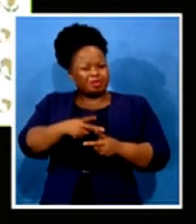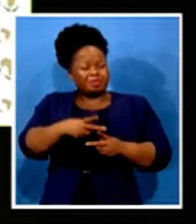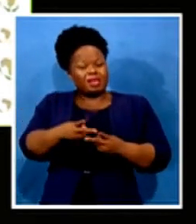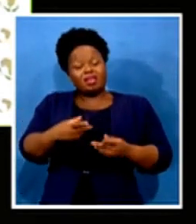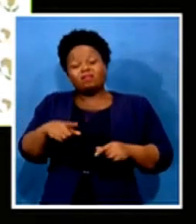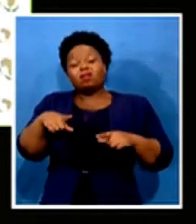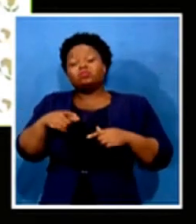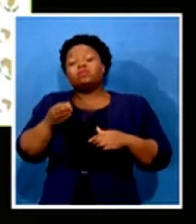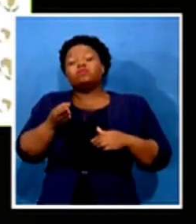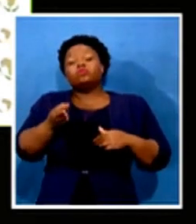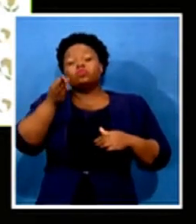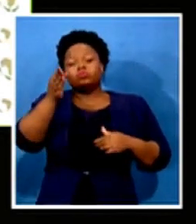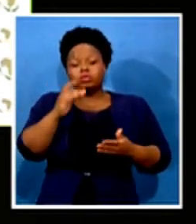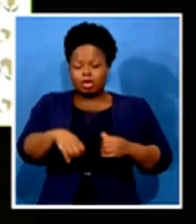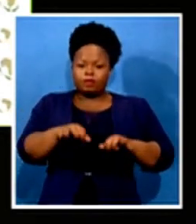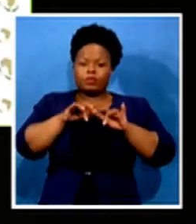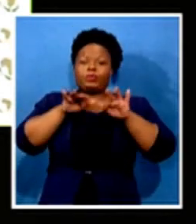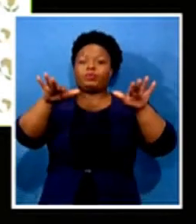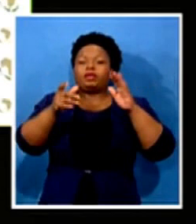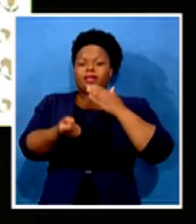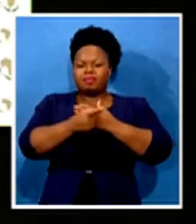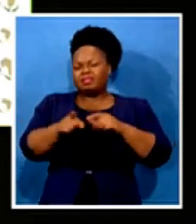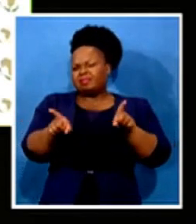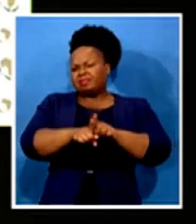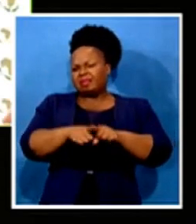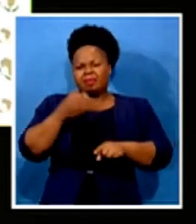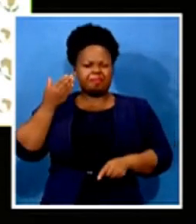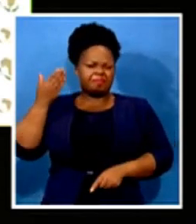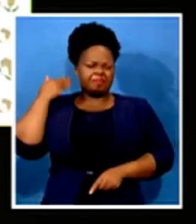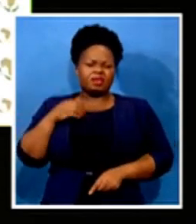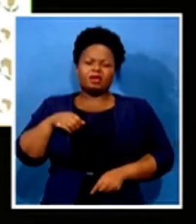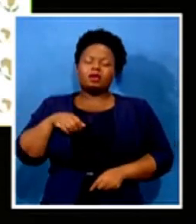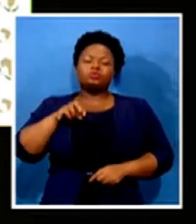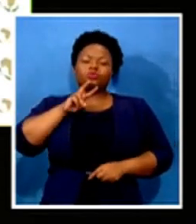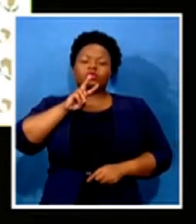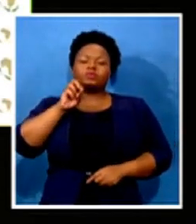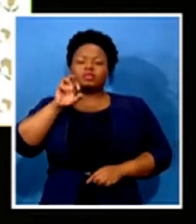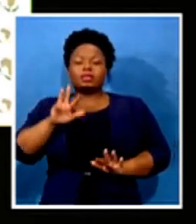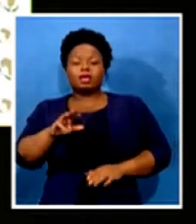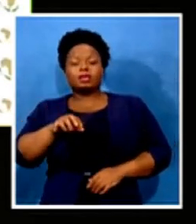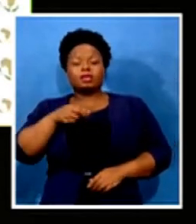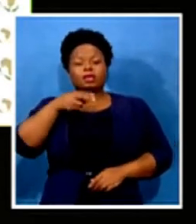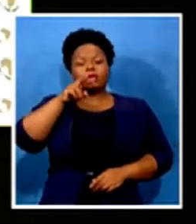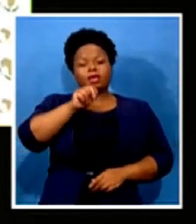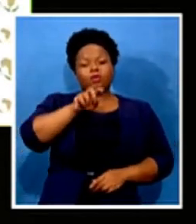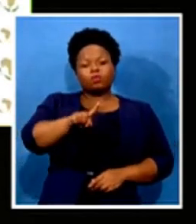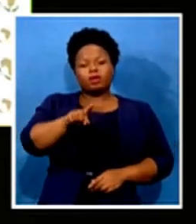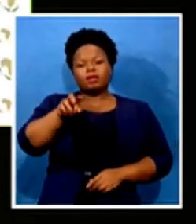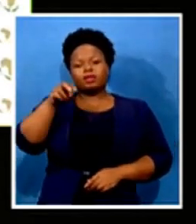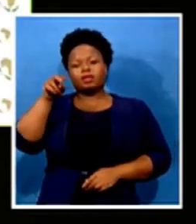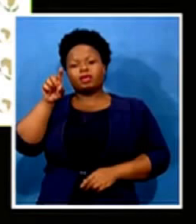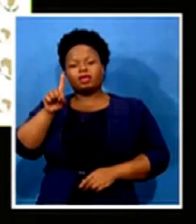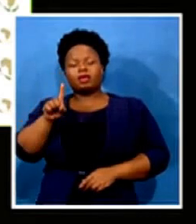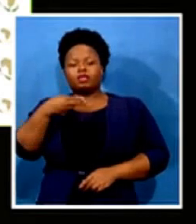in 2009 during the H1N1 pandemic, where Western countries acquired most vaccines.